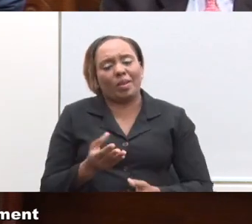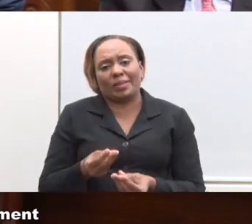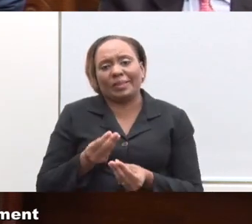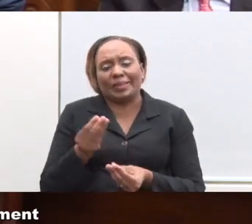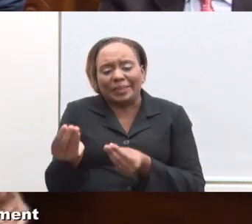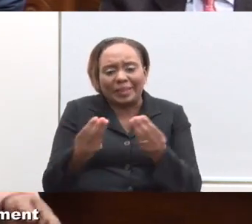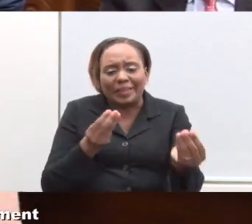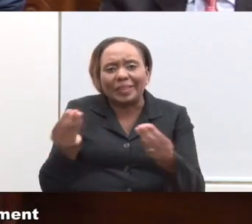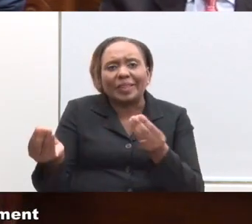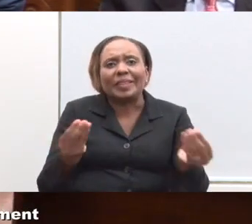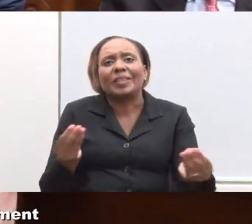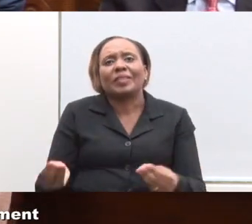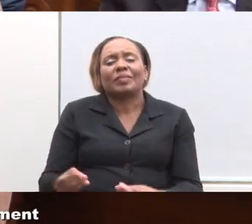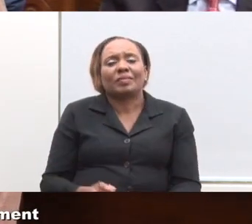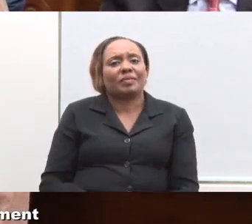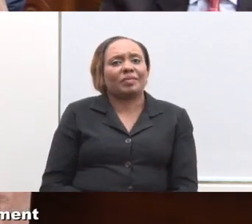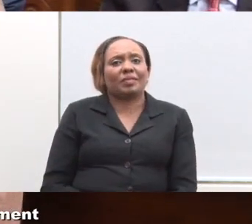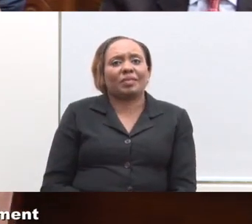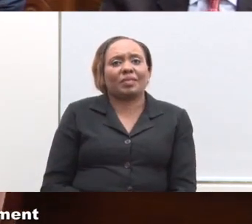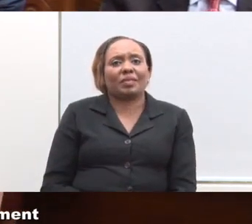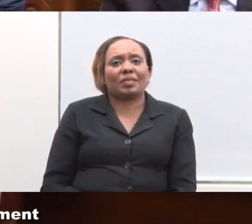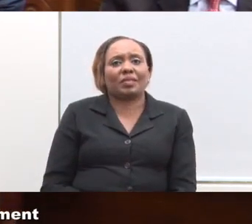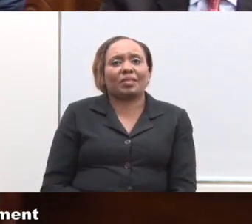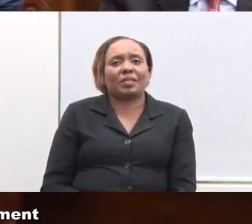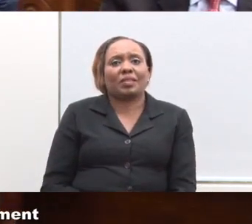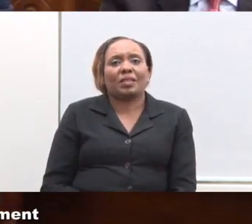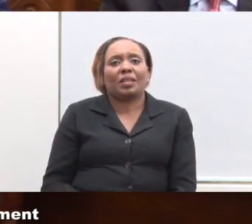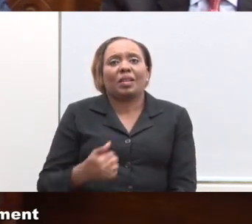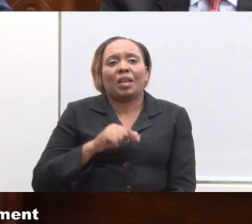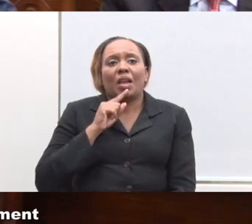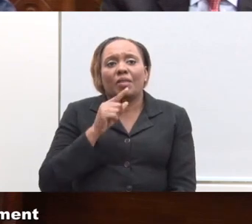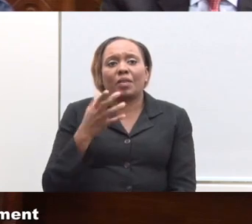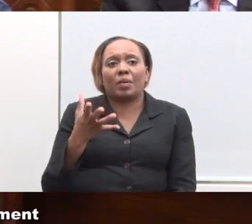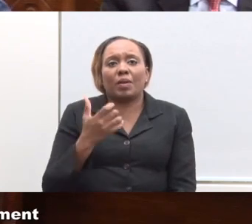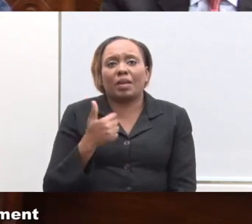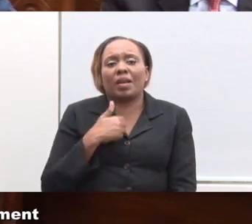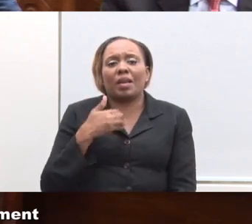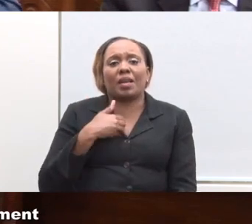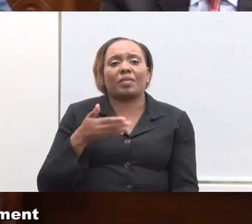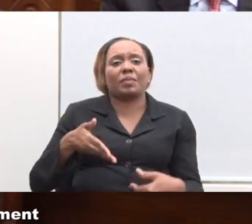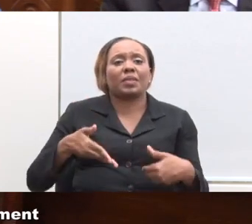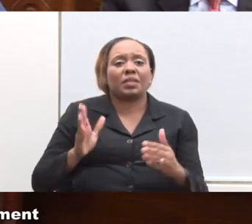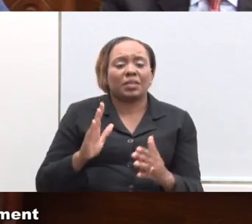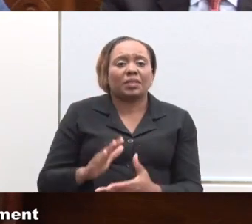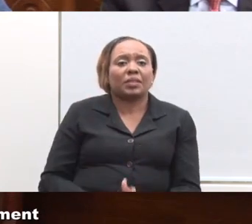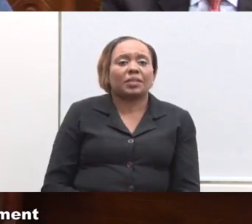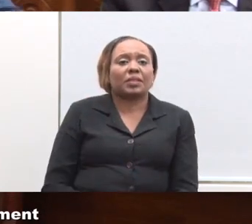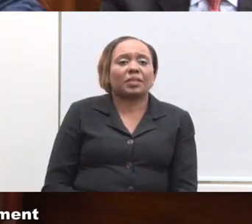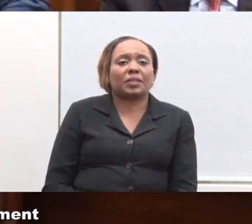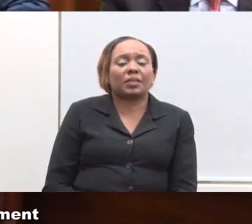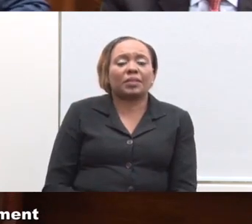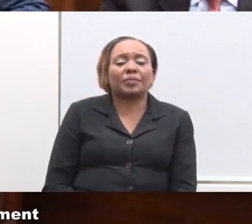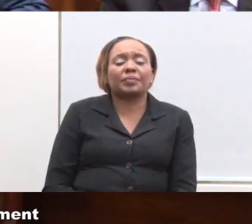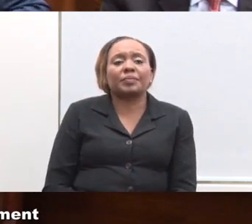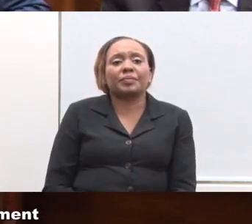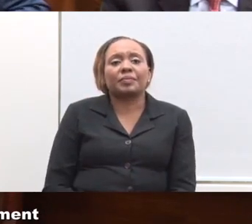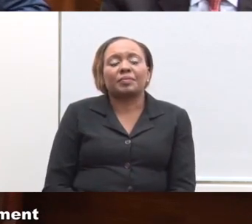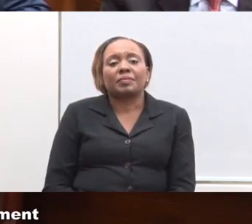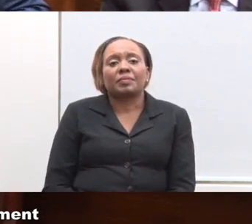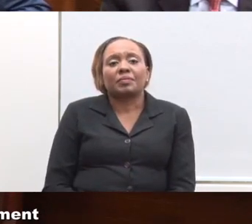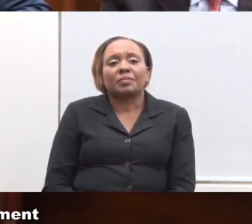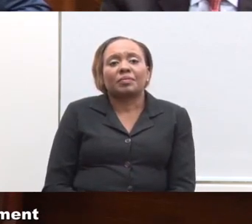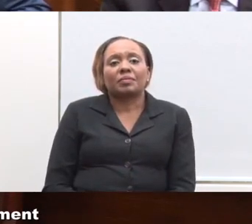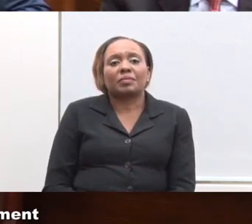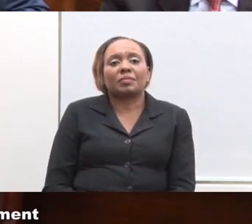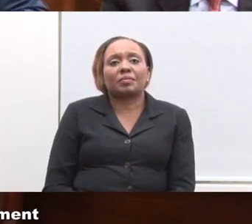want, and I got the permission to do it this afternoon, But I really want from this chamber